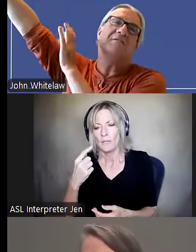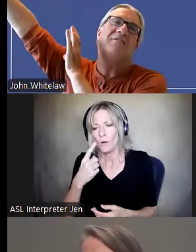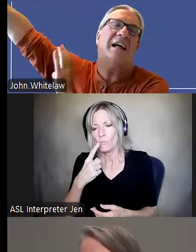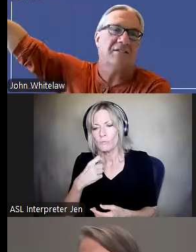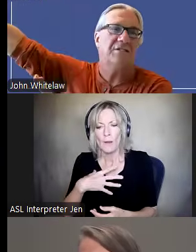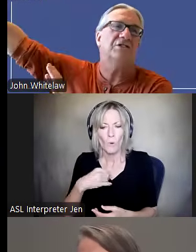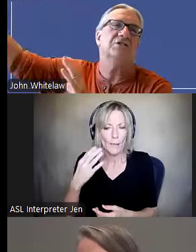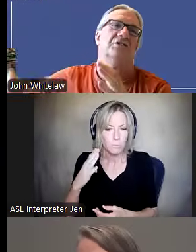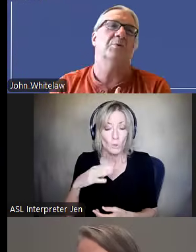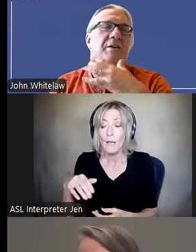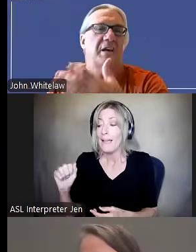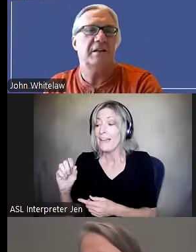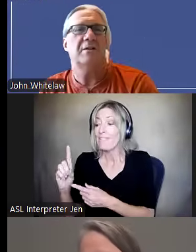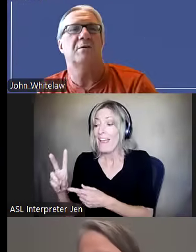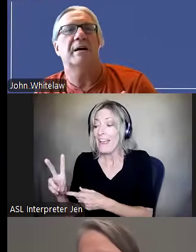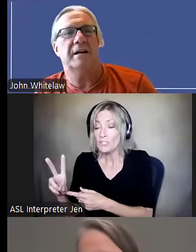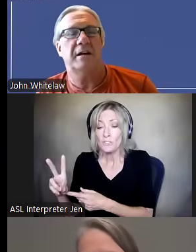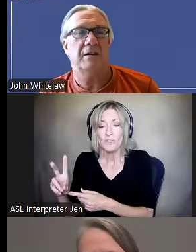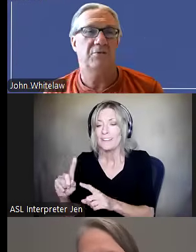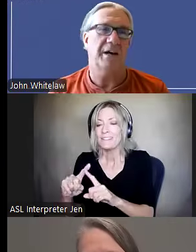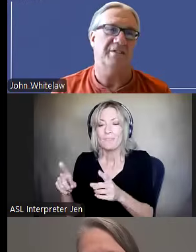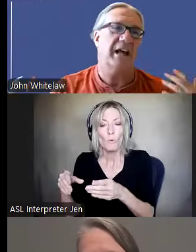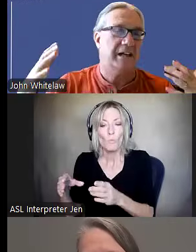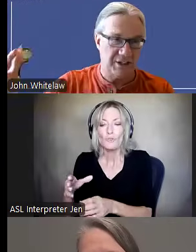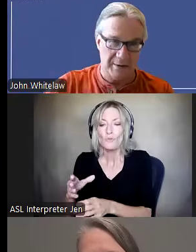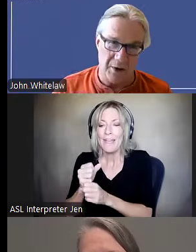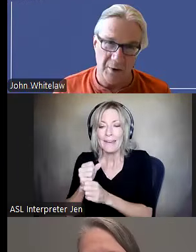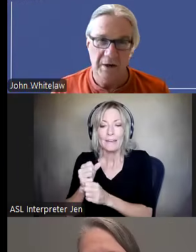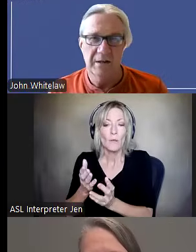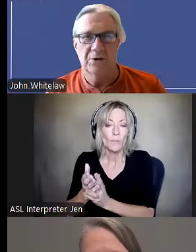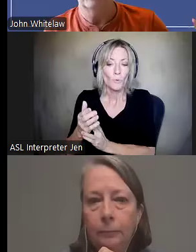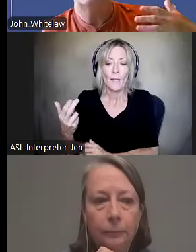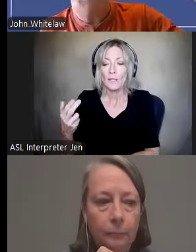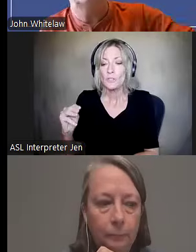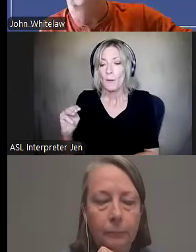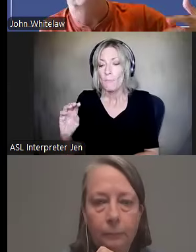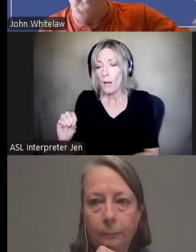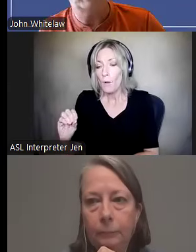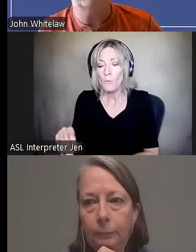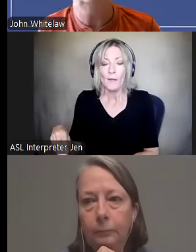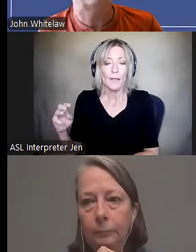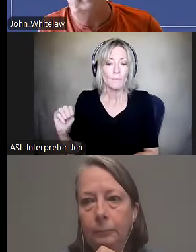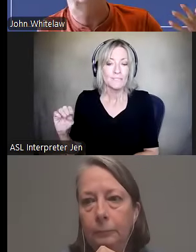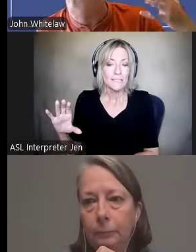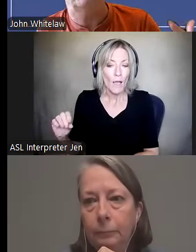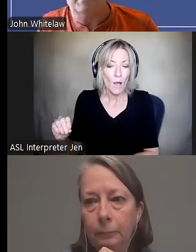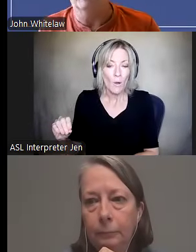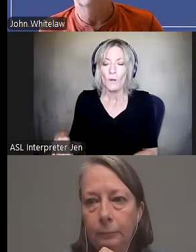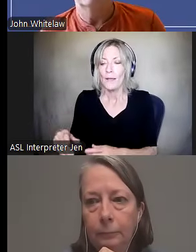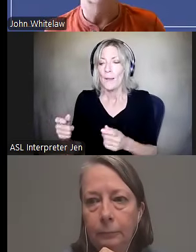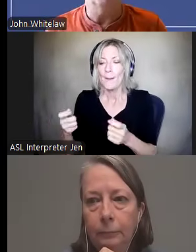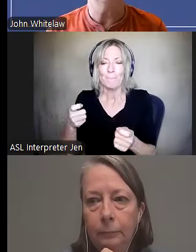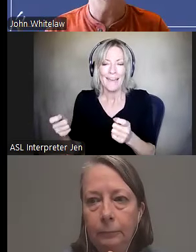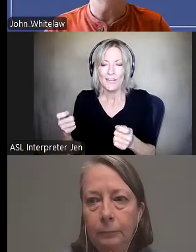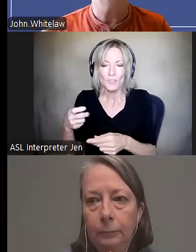Medicare Advantage is just a way of getting your Medicare through either an HMO or an MCO, which it's managed care.